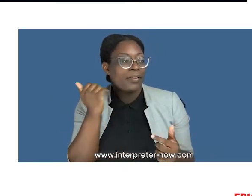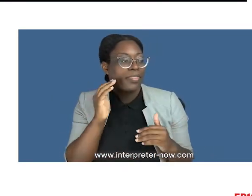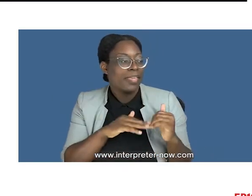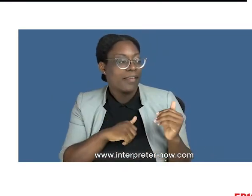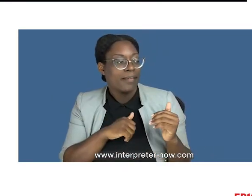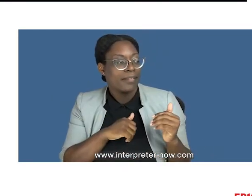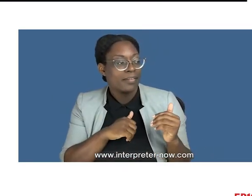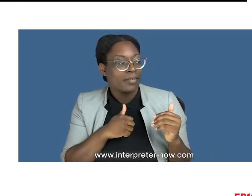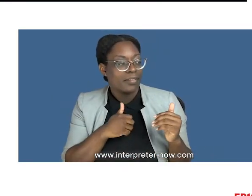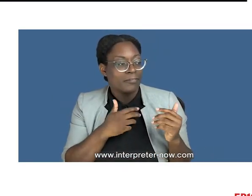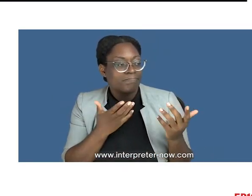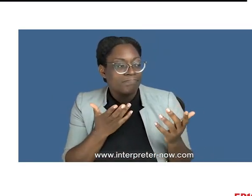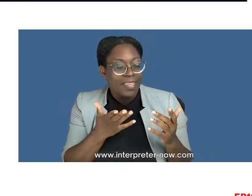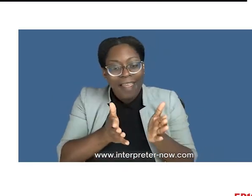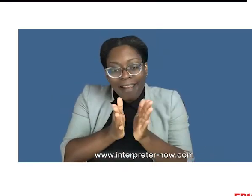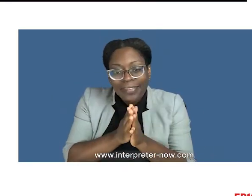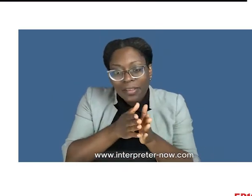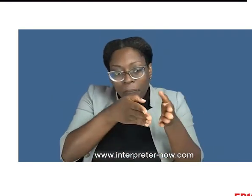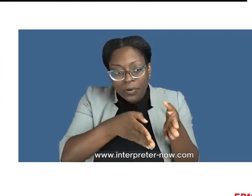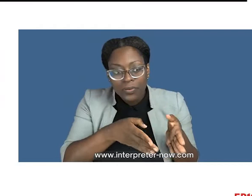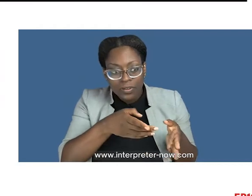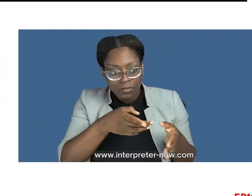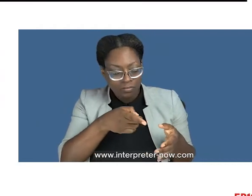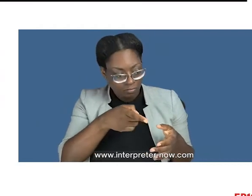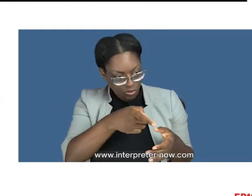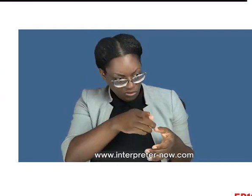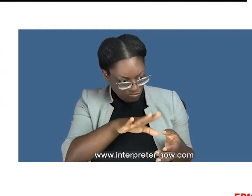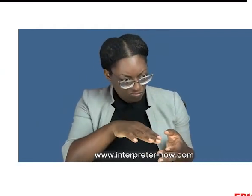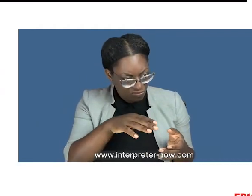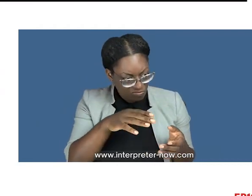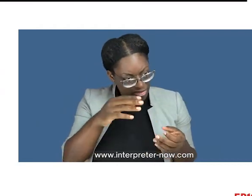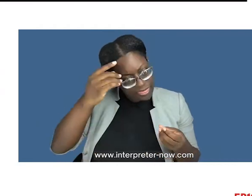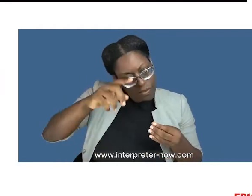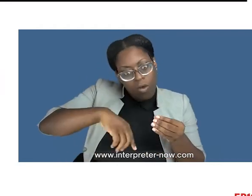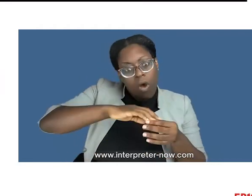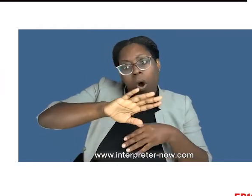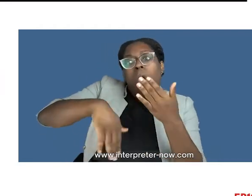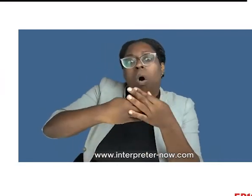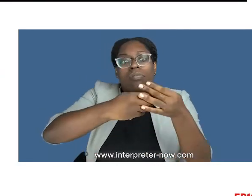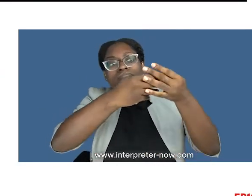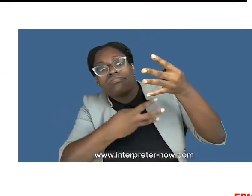it's a whole lot easier than individuals trying to do that. And